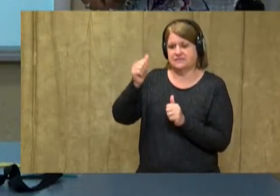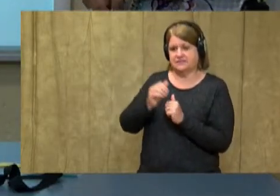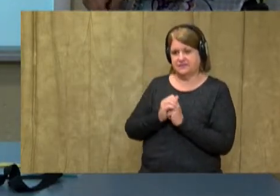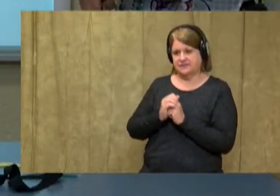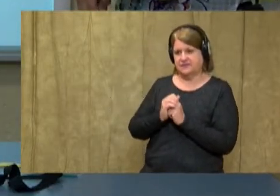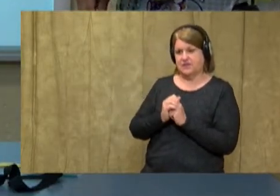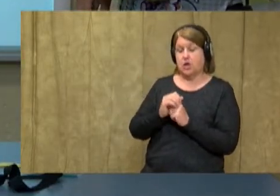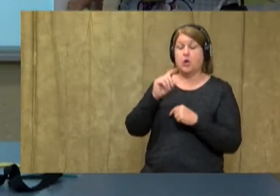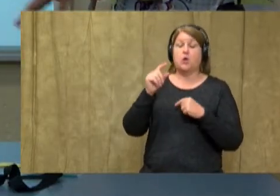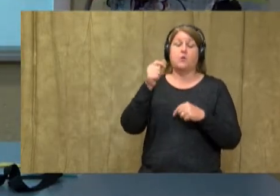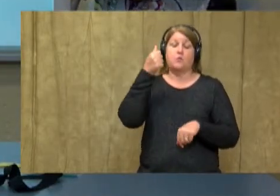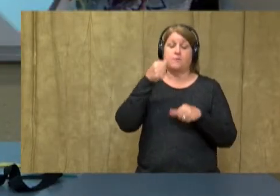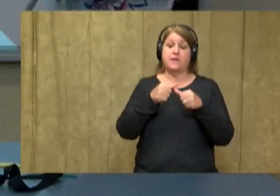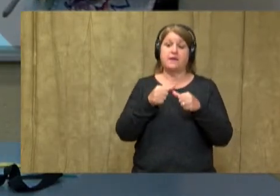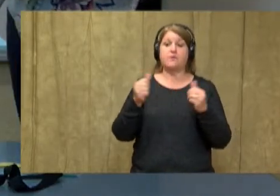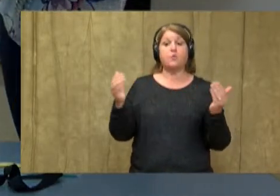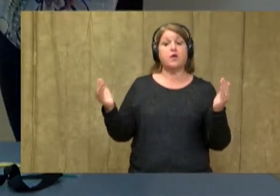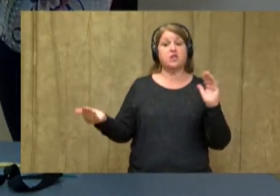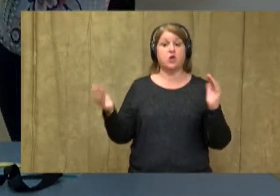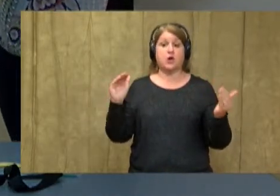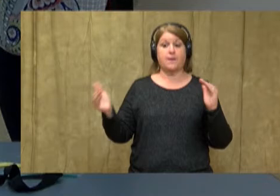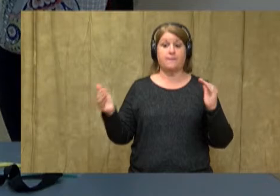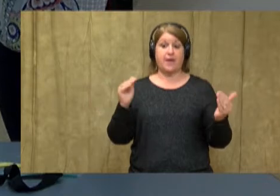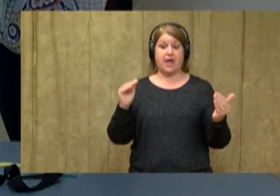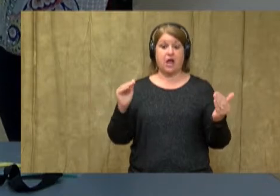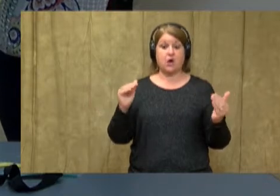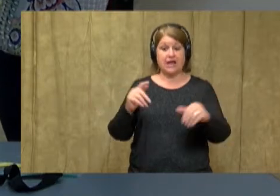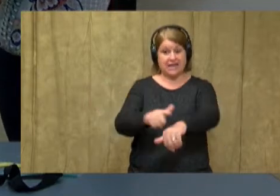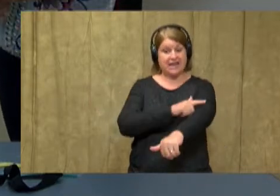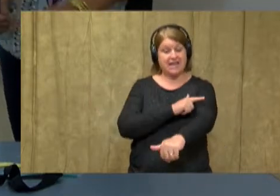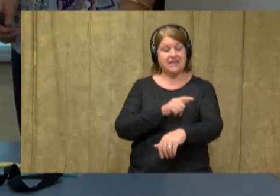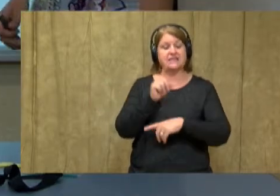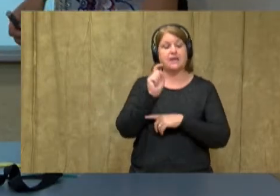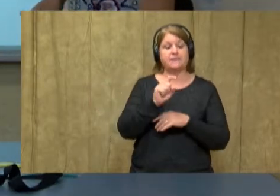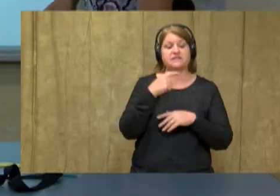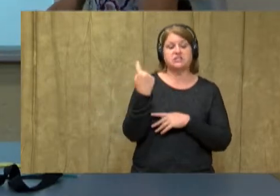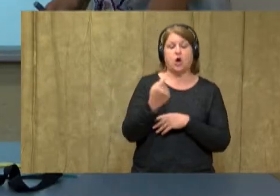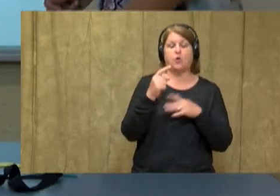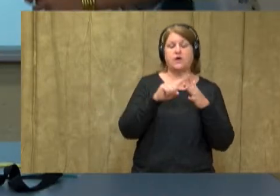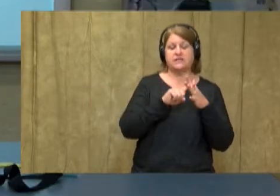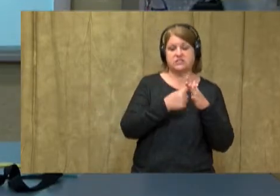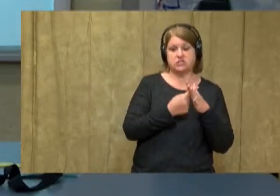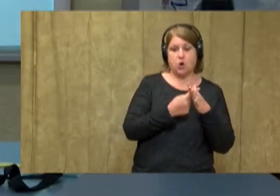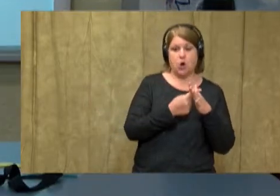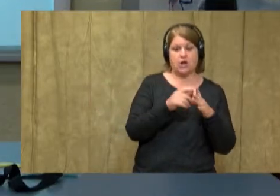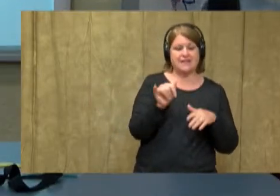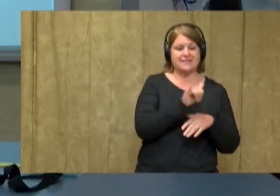Remember, when you're comparing lengths, they must all start at the same point.